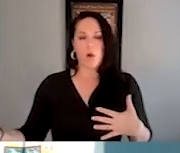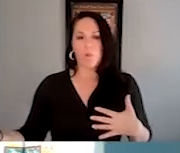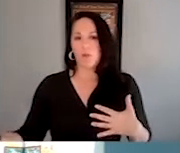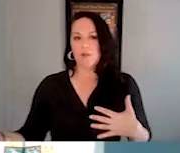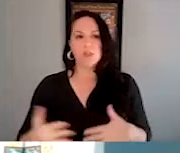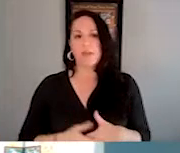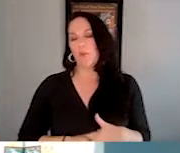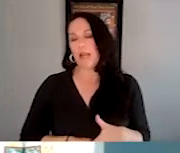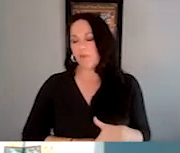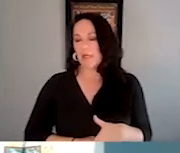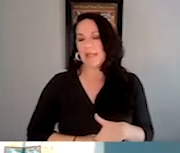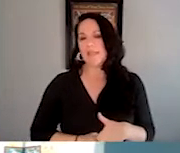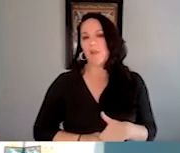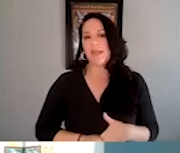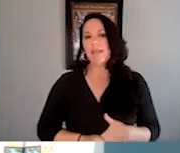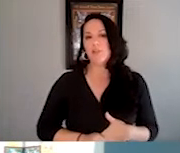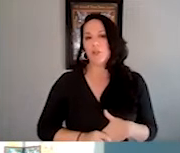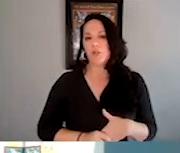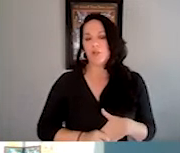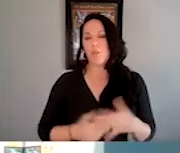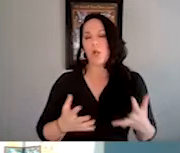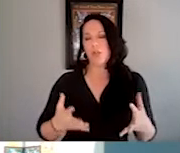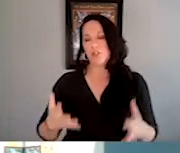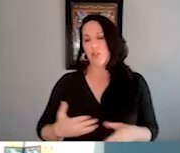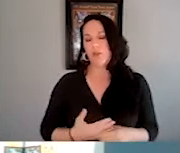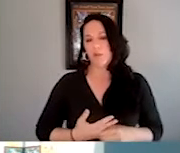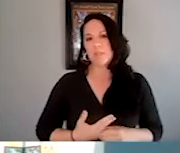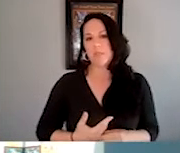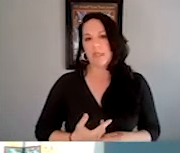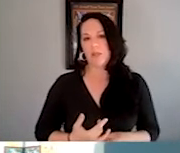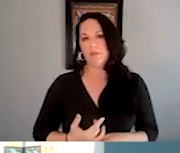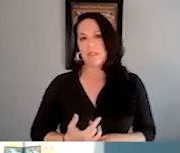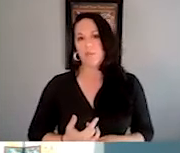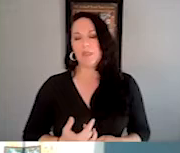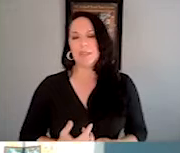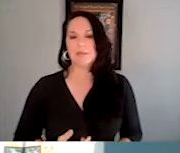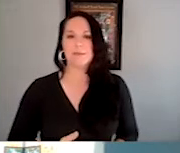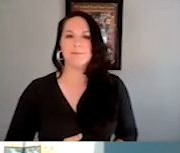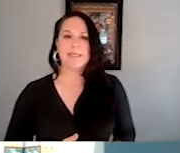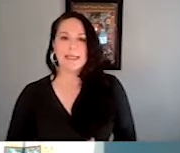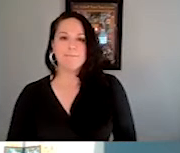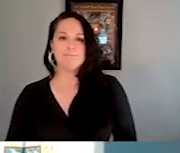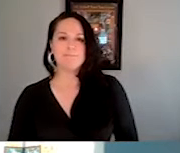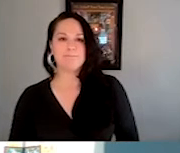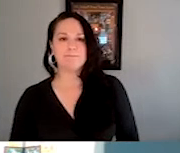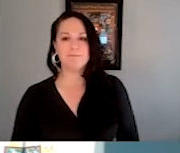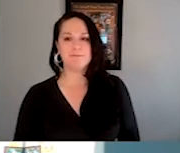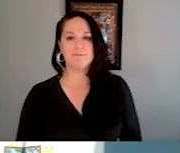your board of aldermen or whatever it is, that you're making sure your partners know they're going to be speaking on those data points. Next